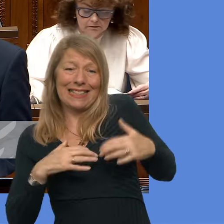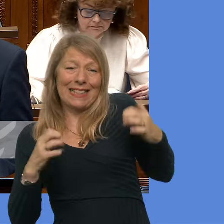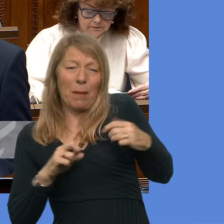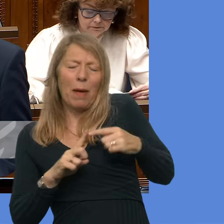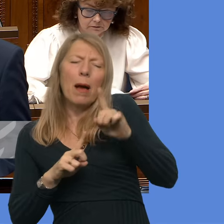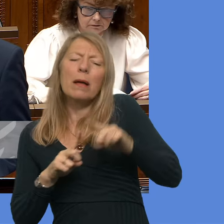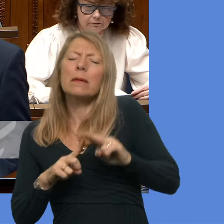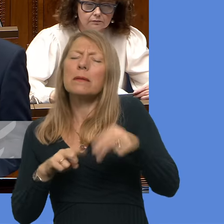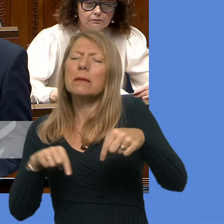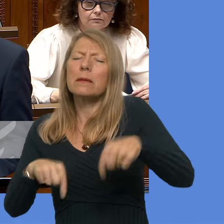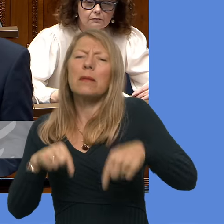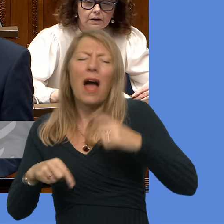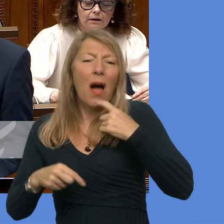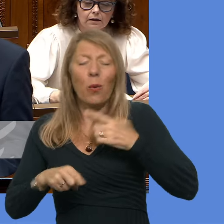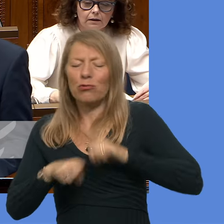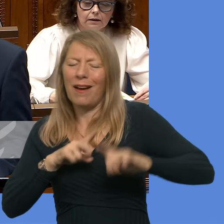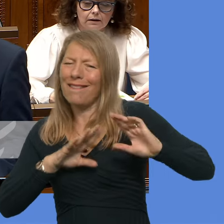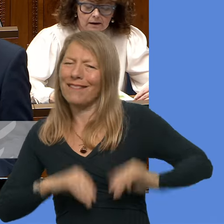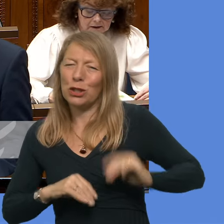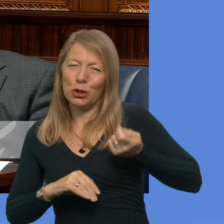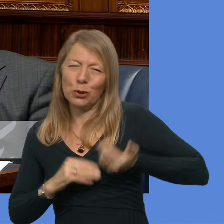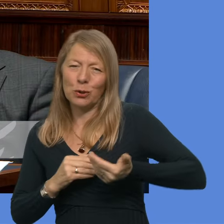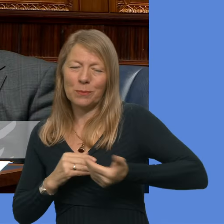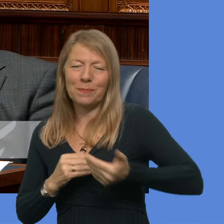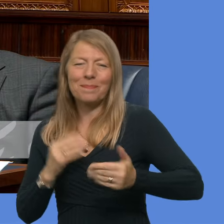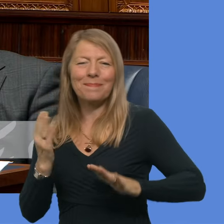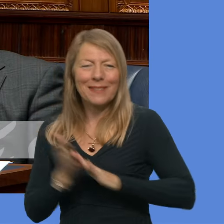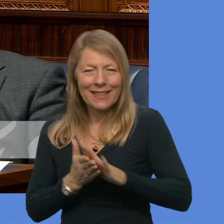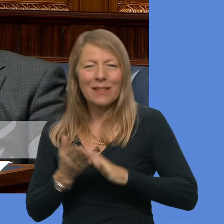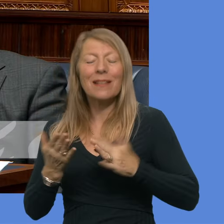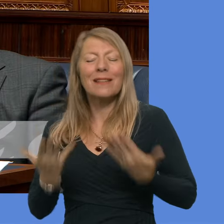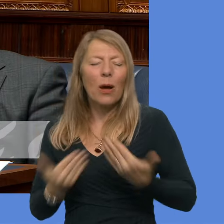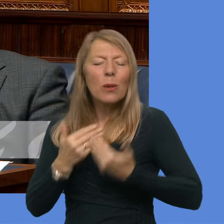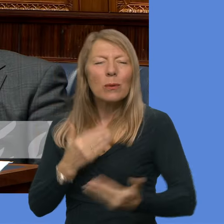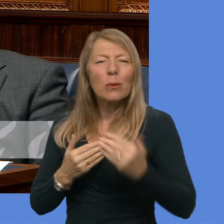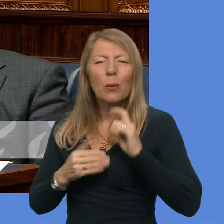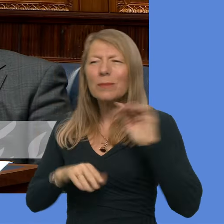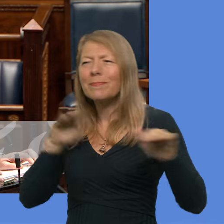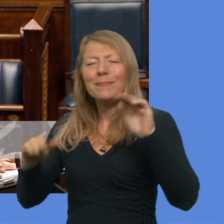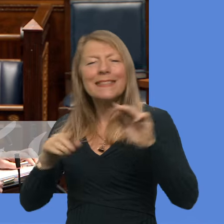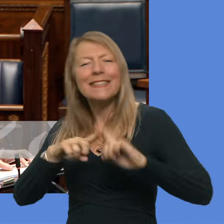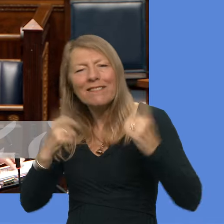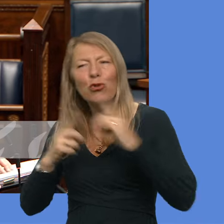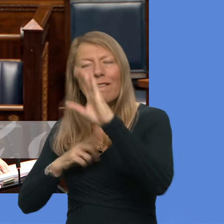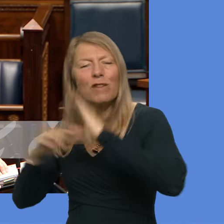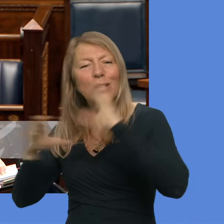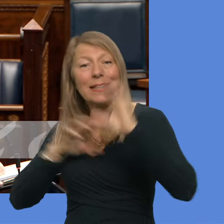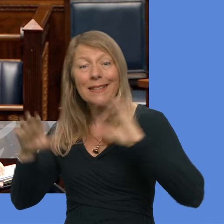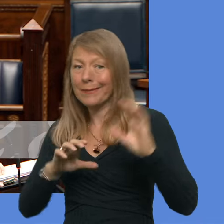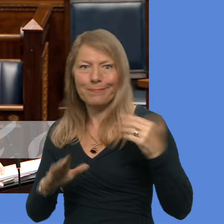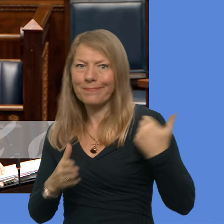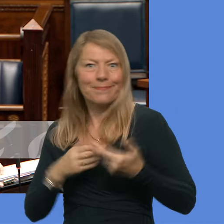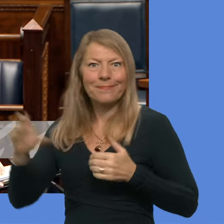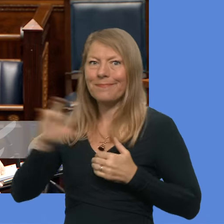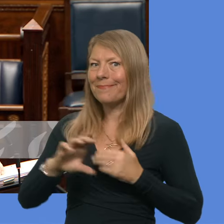as fair a way possible as I can, and that will in turn allow us to access other funding that is available and hasn't as yet been taken up to look at